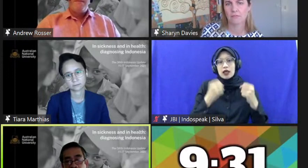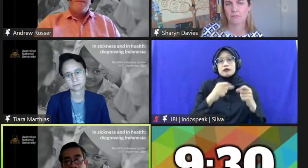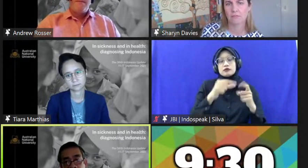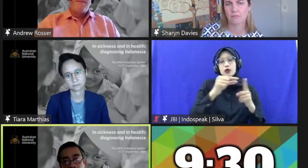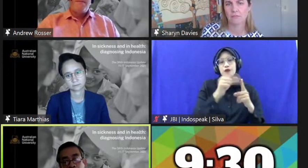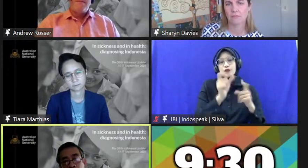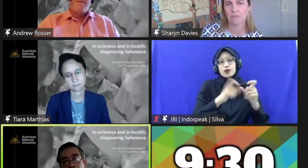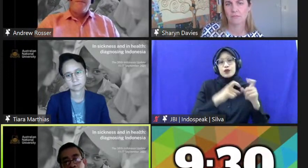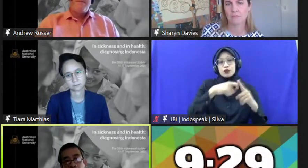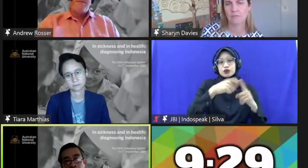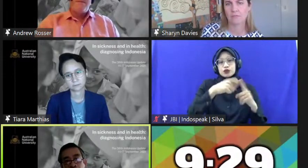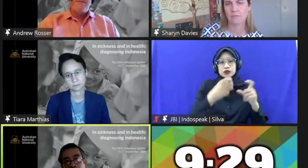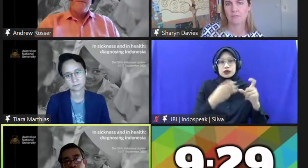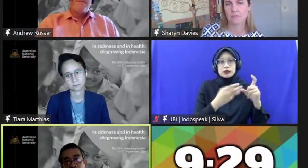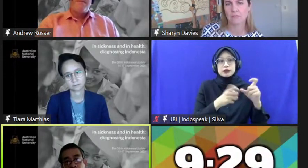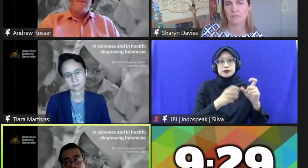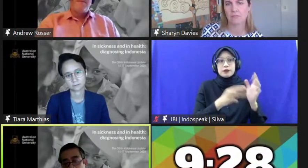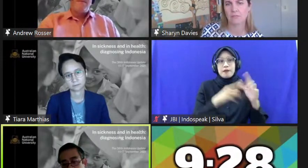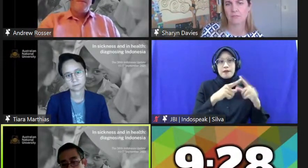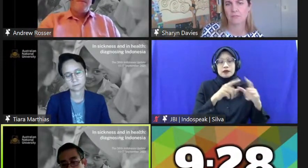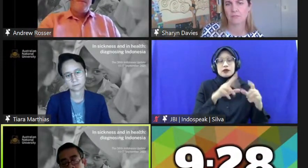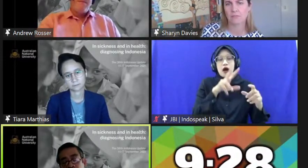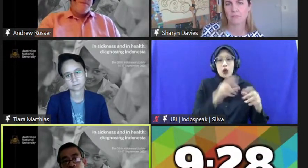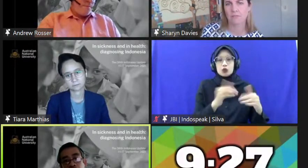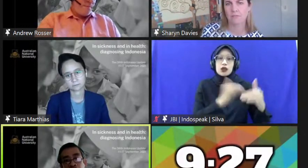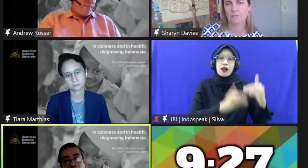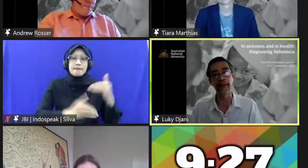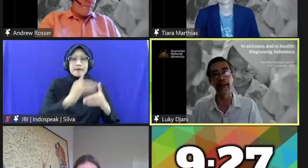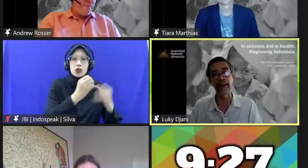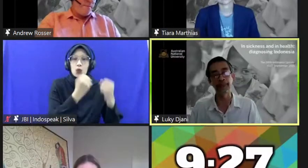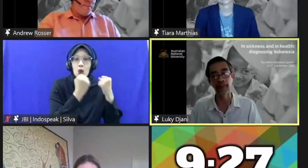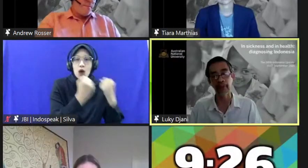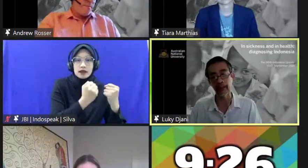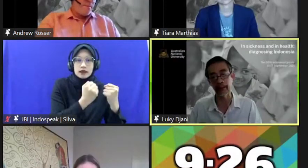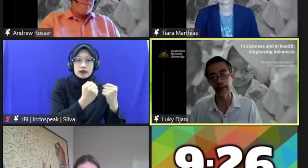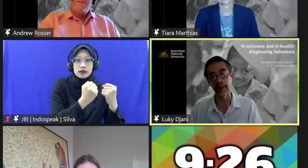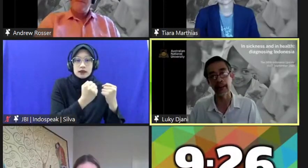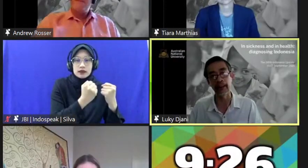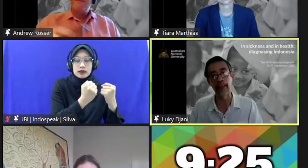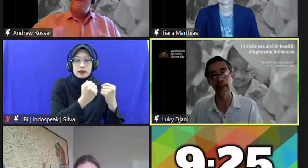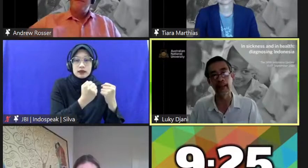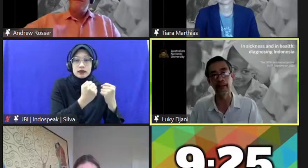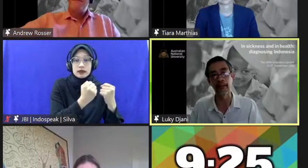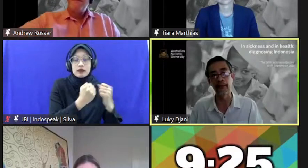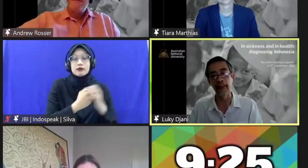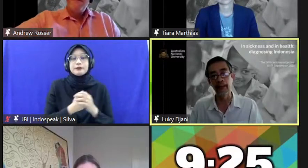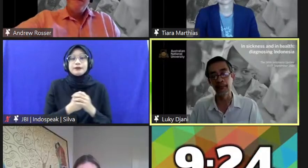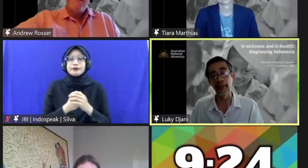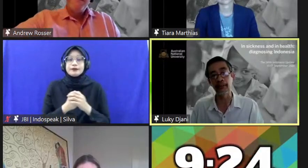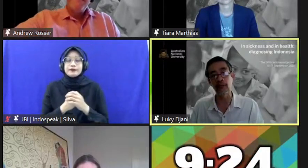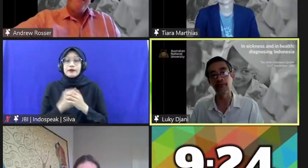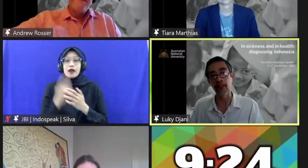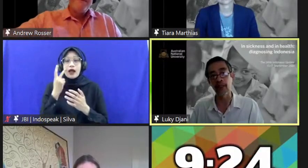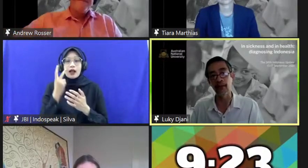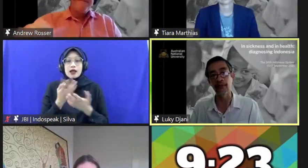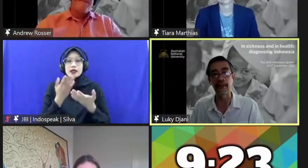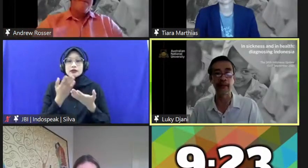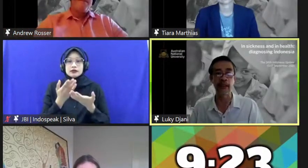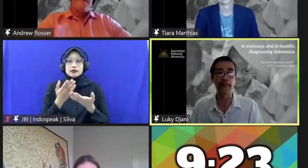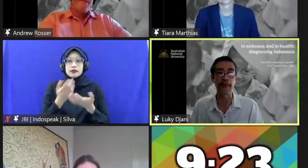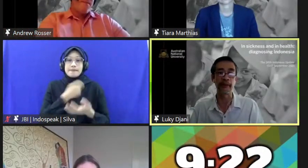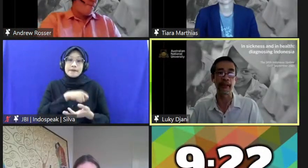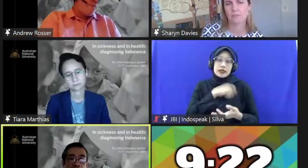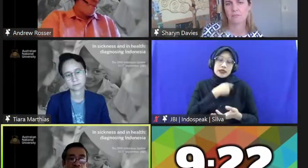should be strengthened. And if we can see from the current Minister of